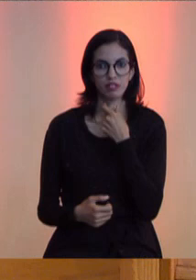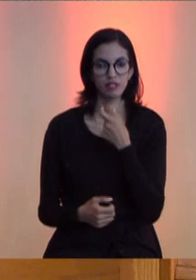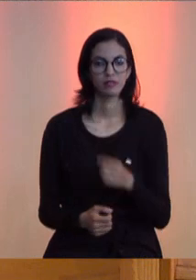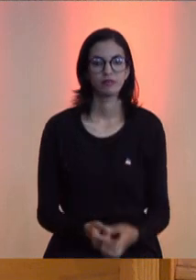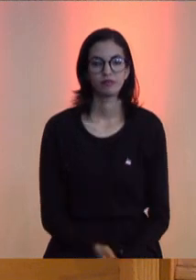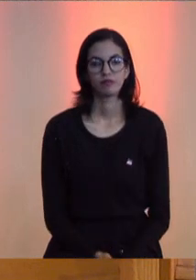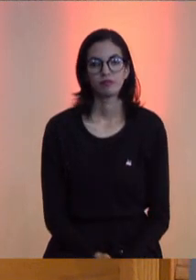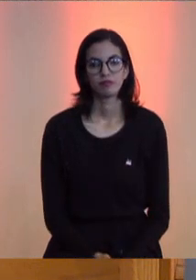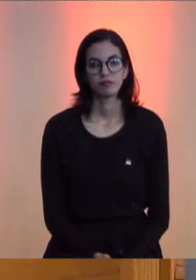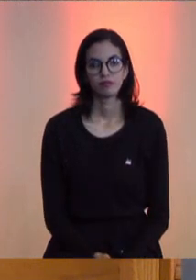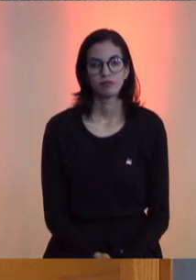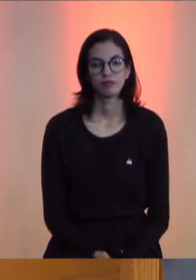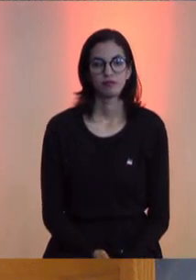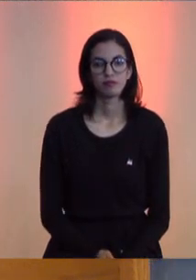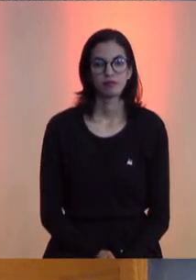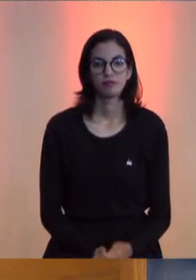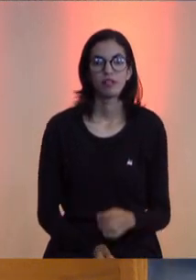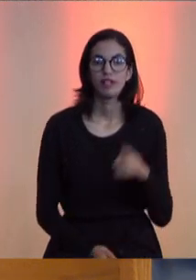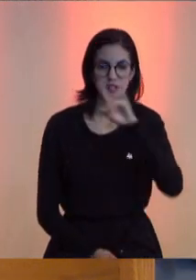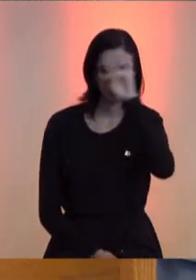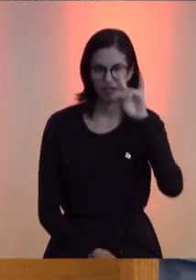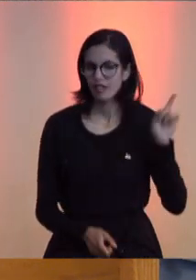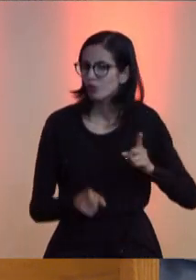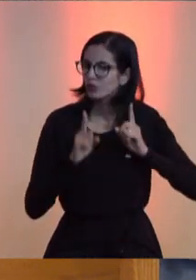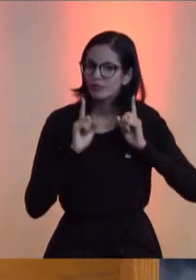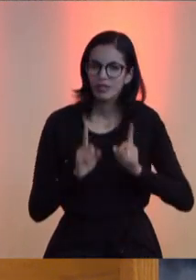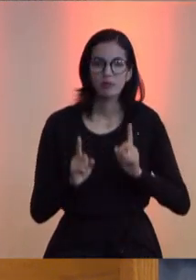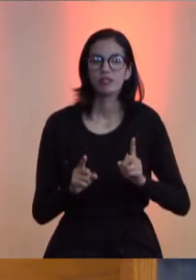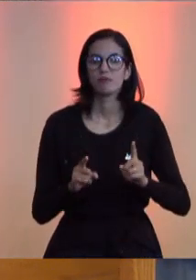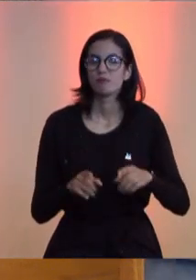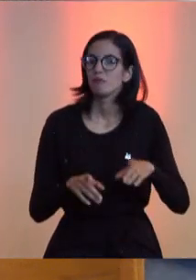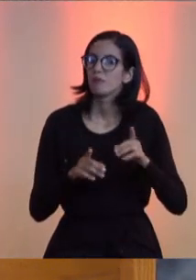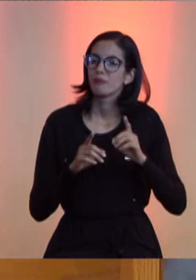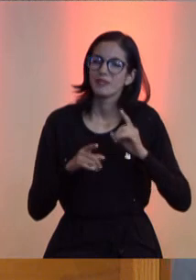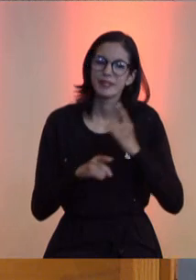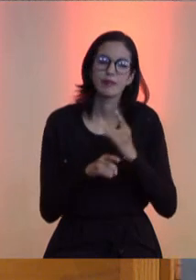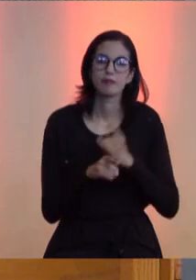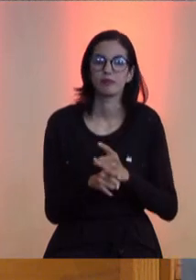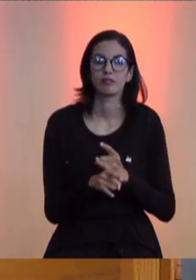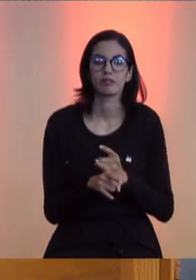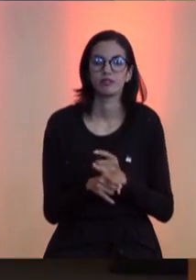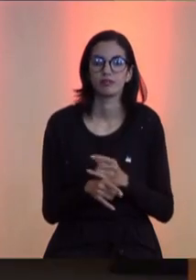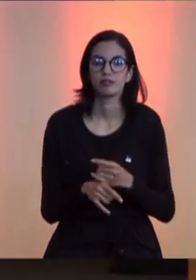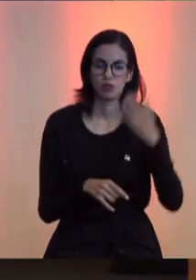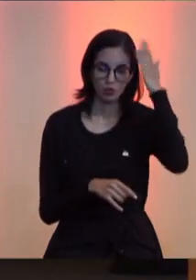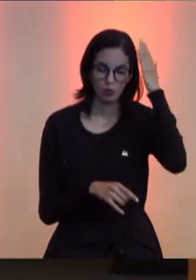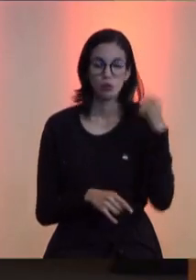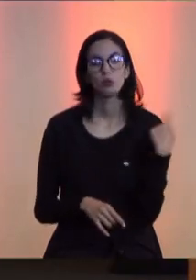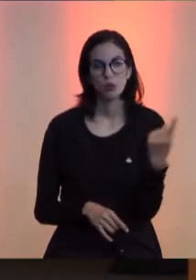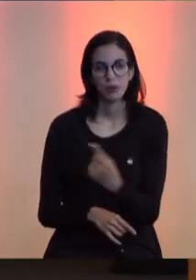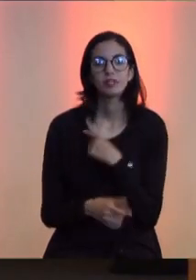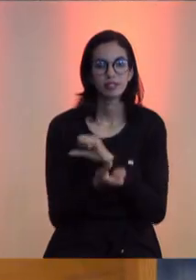the time. Eso es lo que el diablo hace todo el tiempo. He will change your culture. Que quiere cambiar tu cultura. He will change